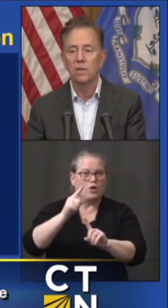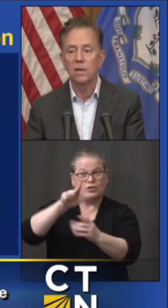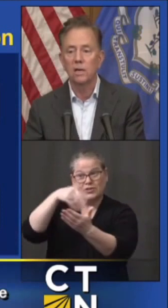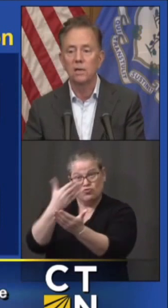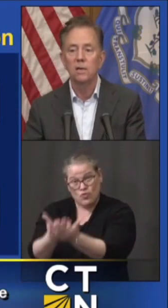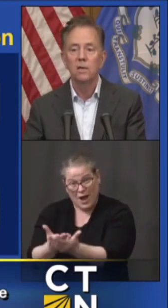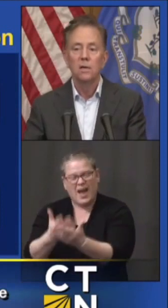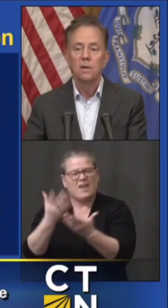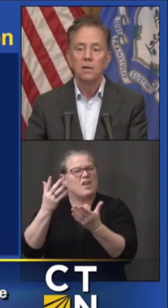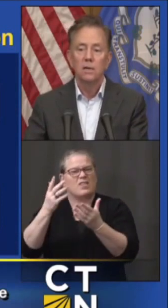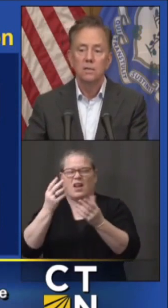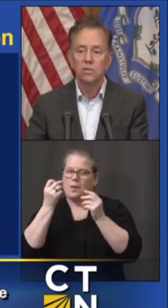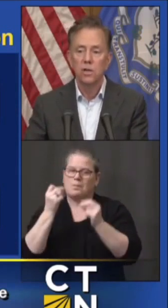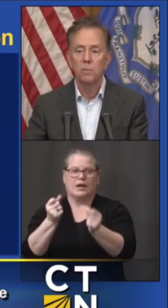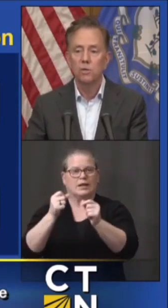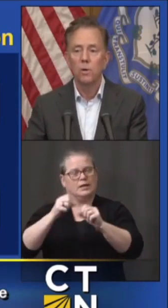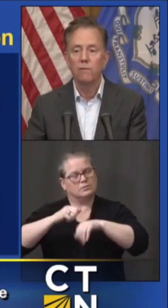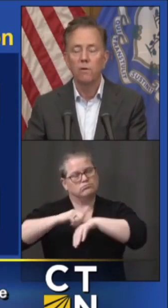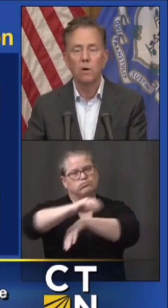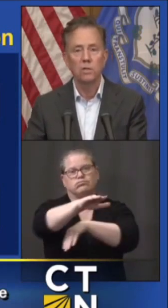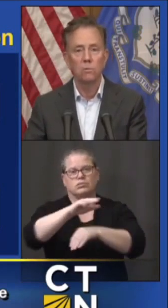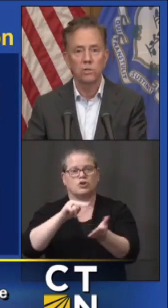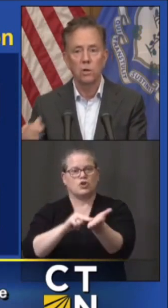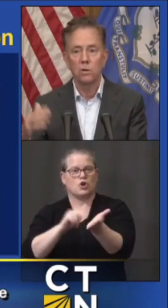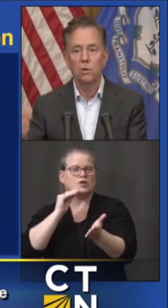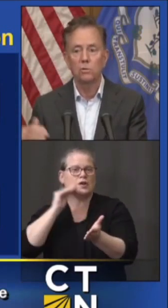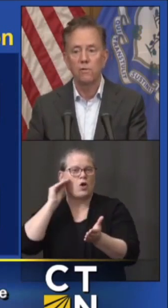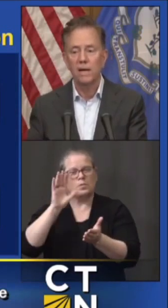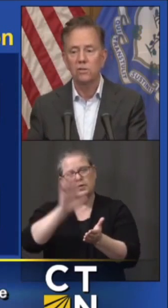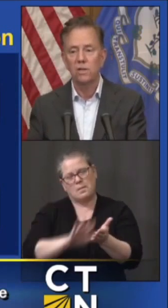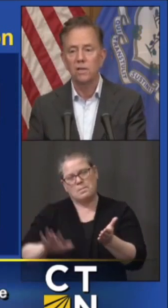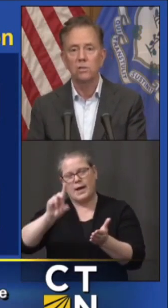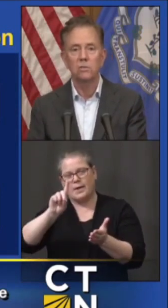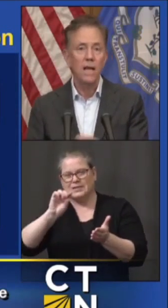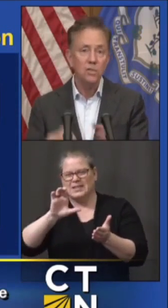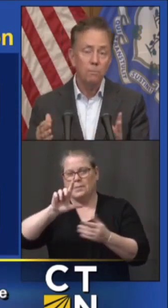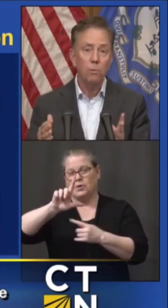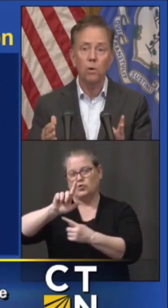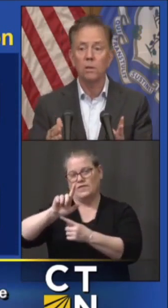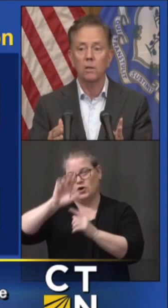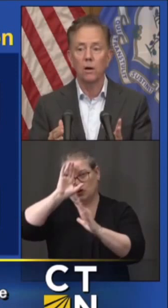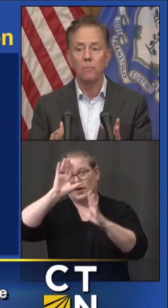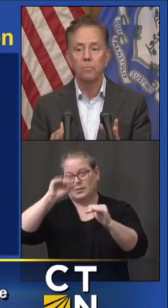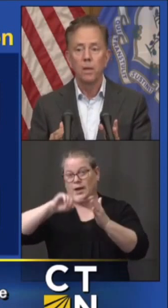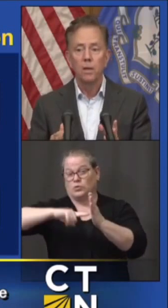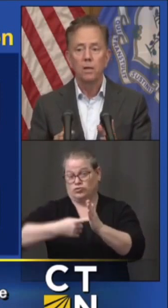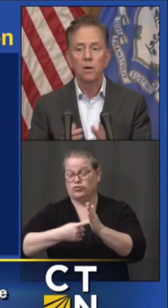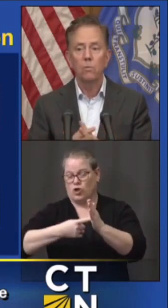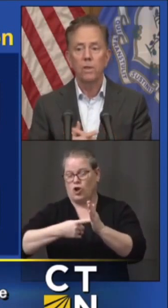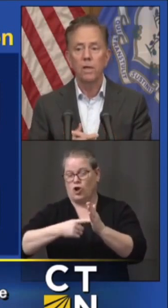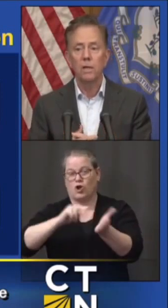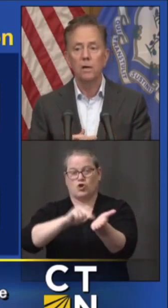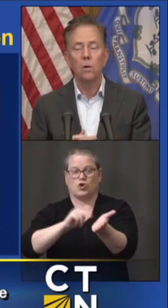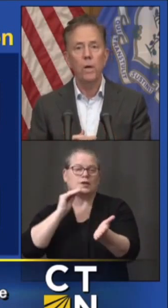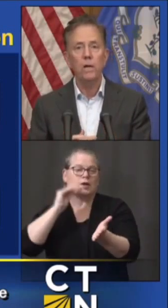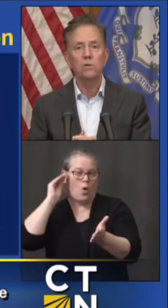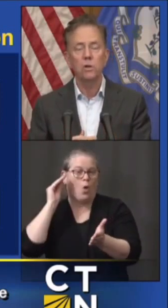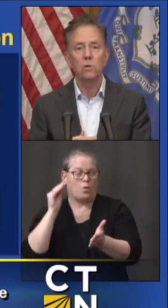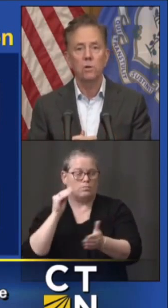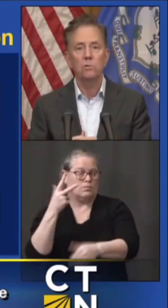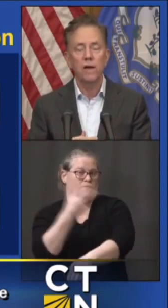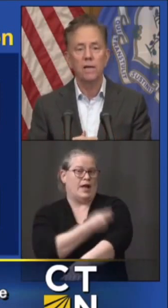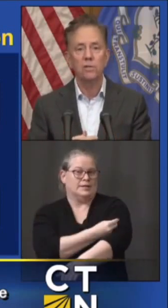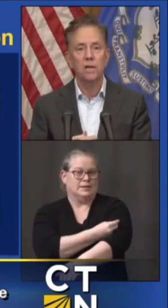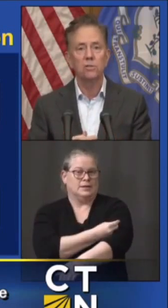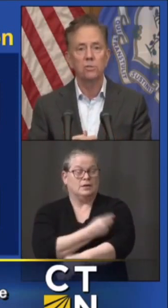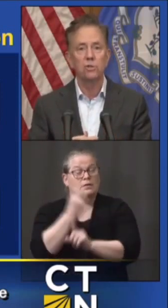away, say December 21st, so we'll start those vaccinations. That's important, though. Within a week or so